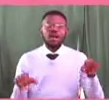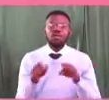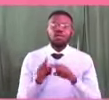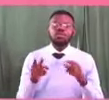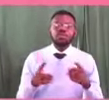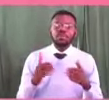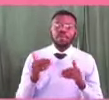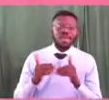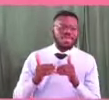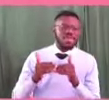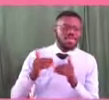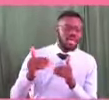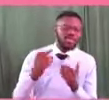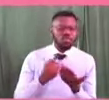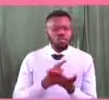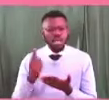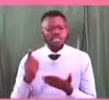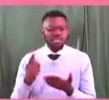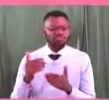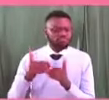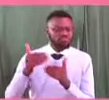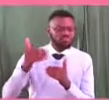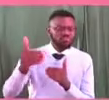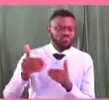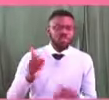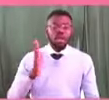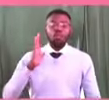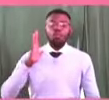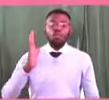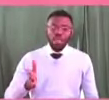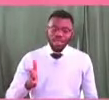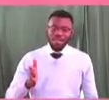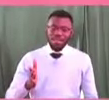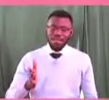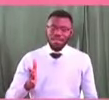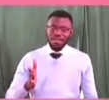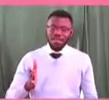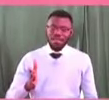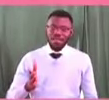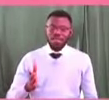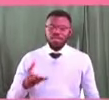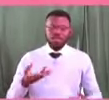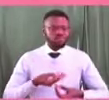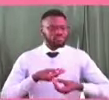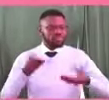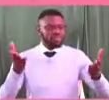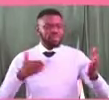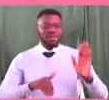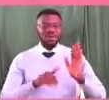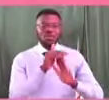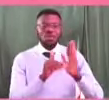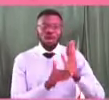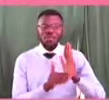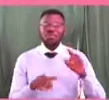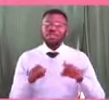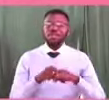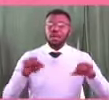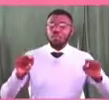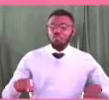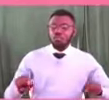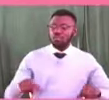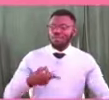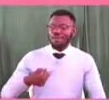the next few weeks, we will be rolling out the program that will also make it possible for